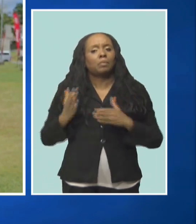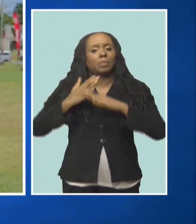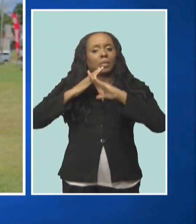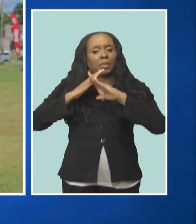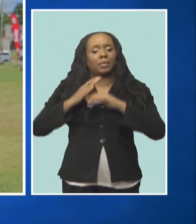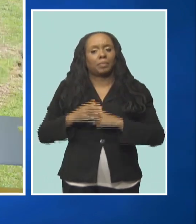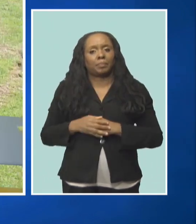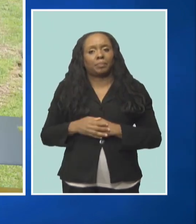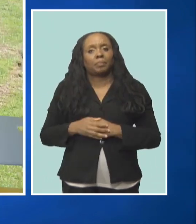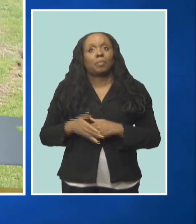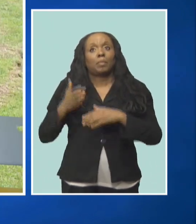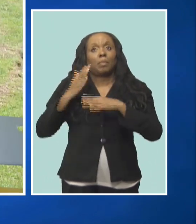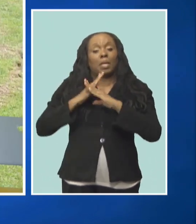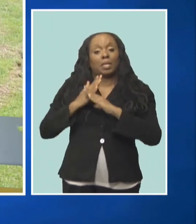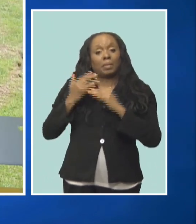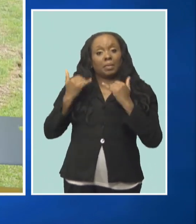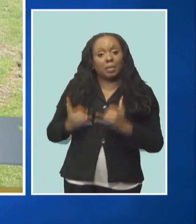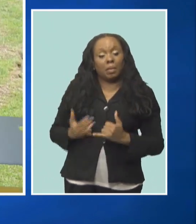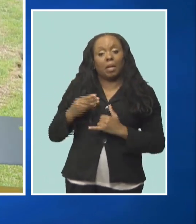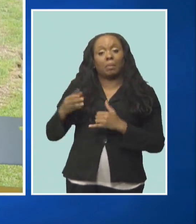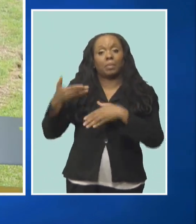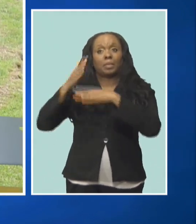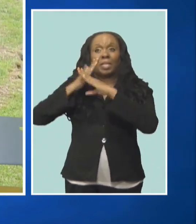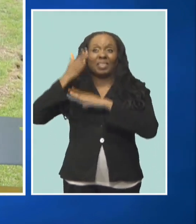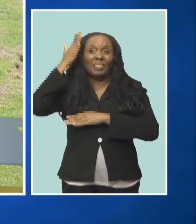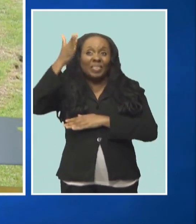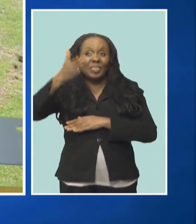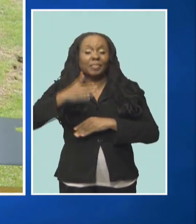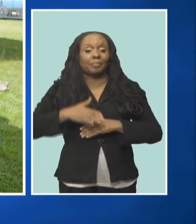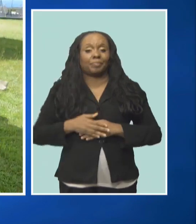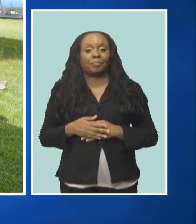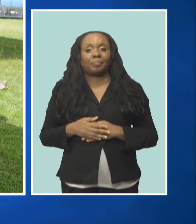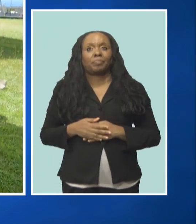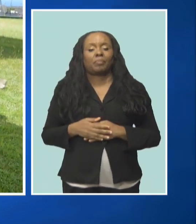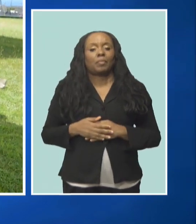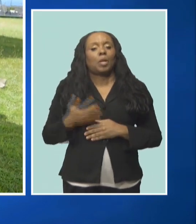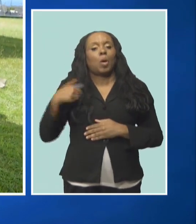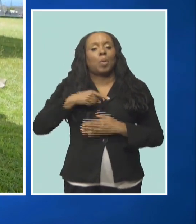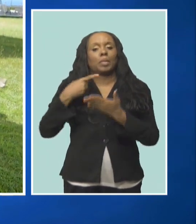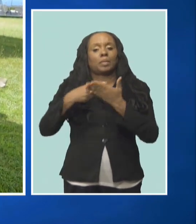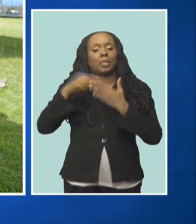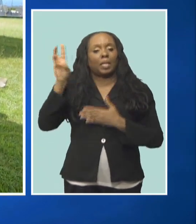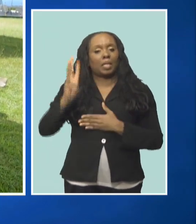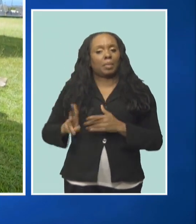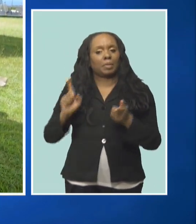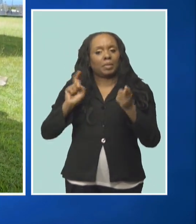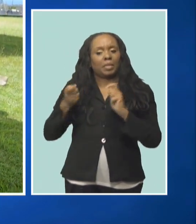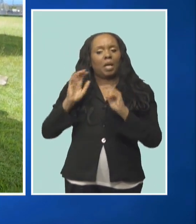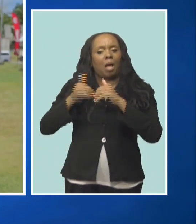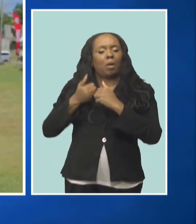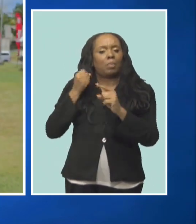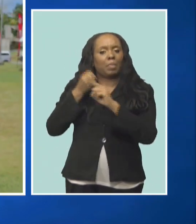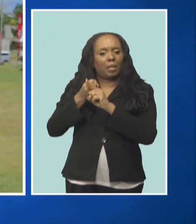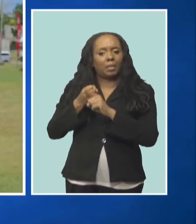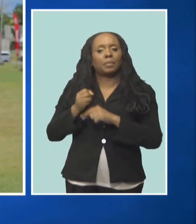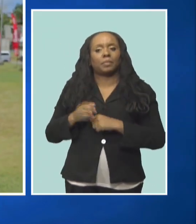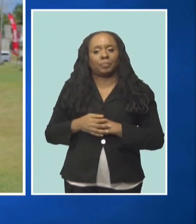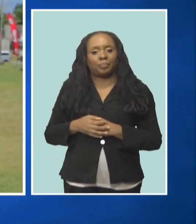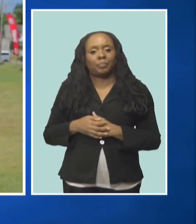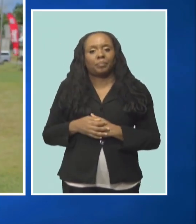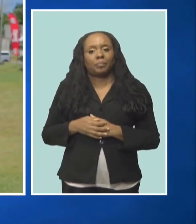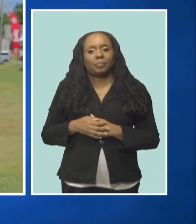them now, but protect them for the future. We are talking about climate change and how it's affecting us. What we do